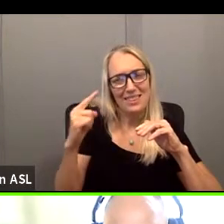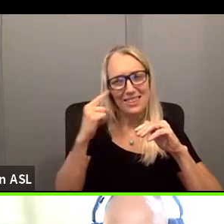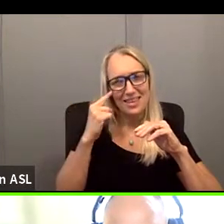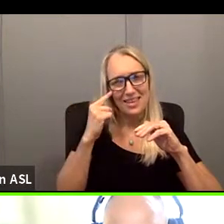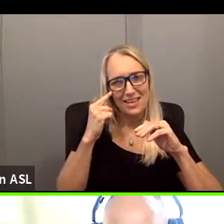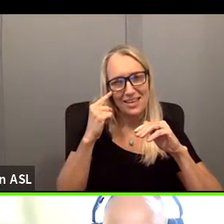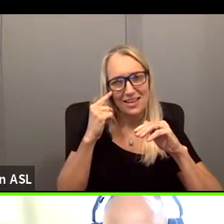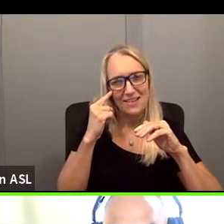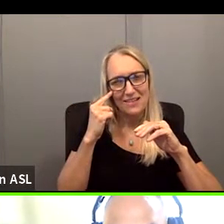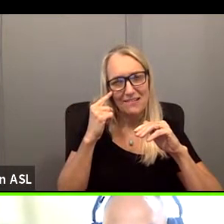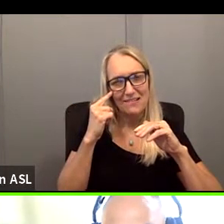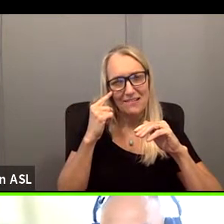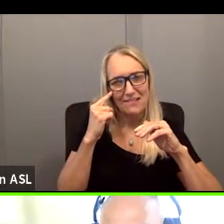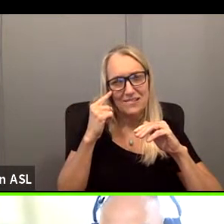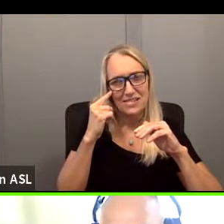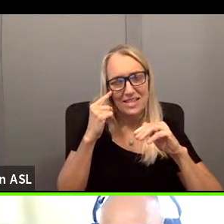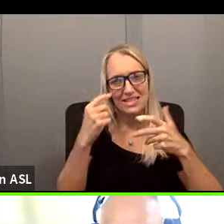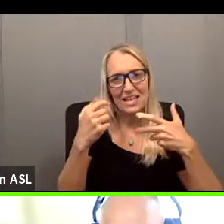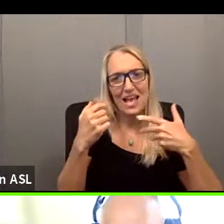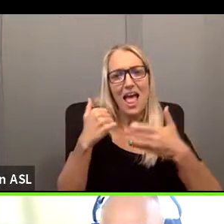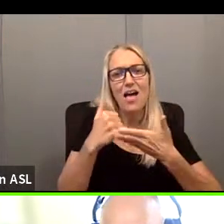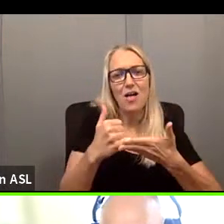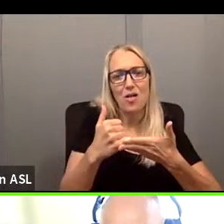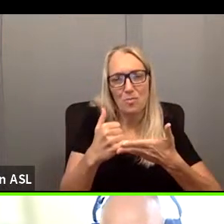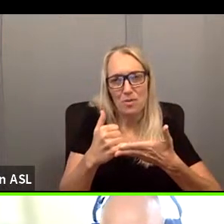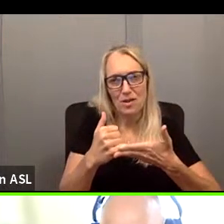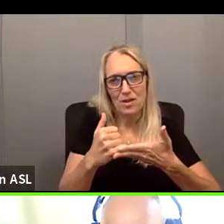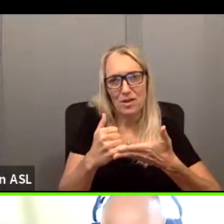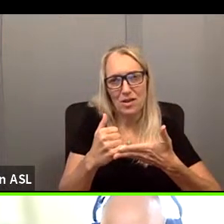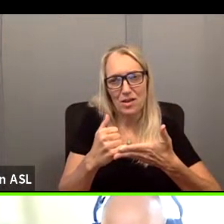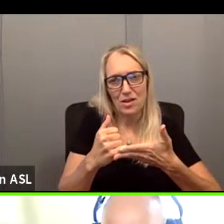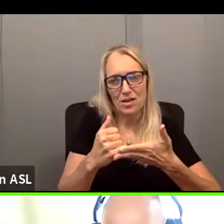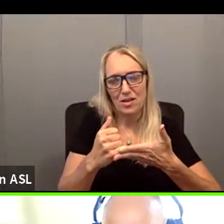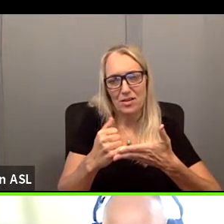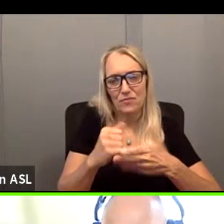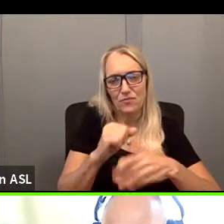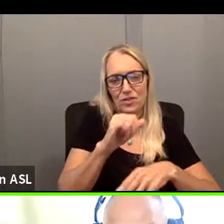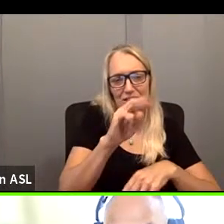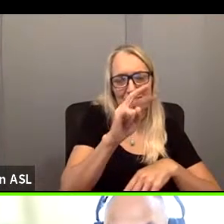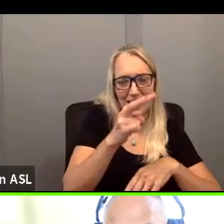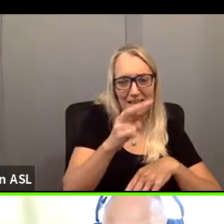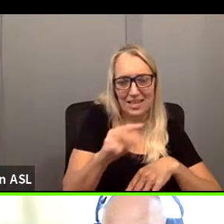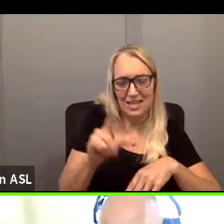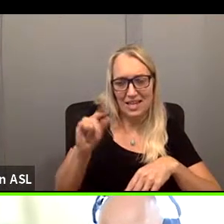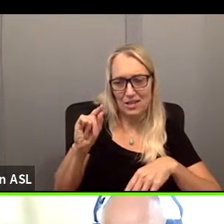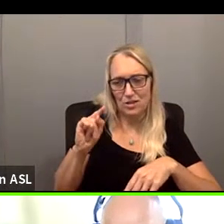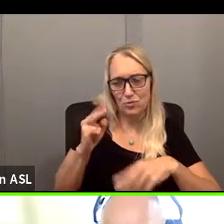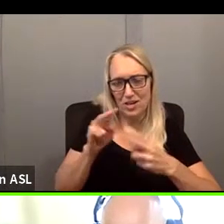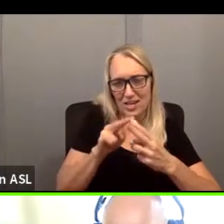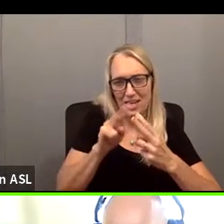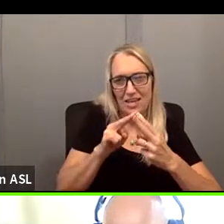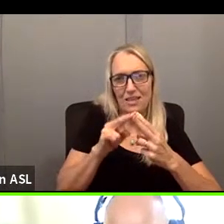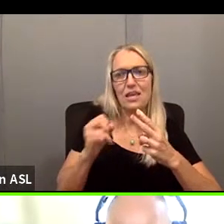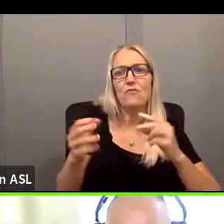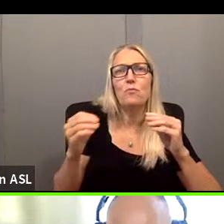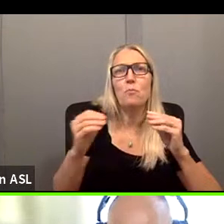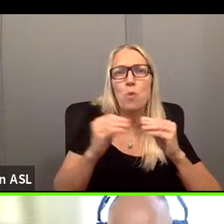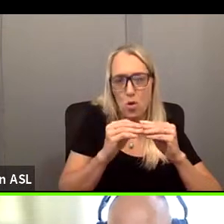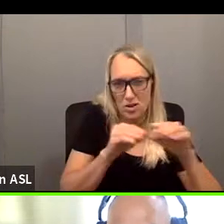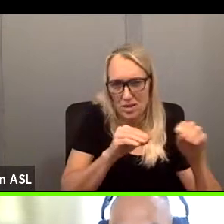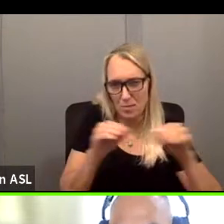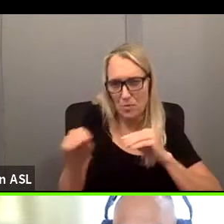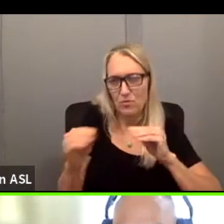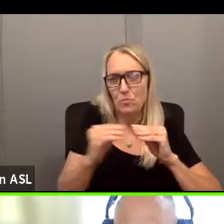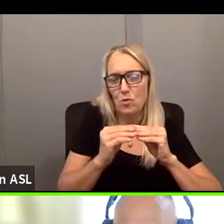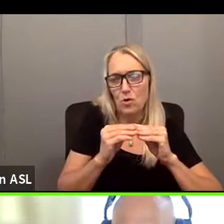be helpful for engagement for people in the 2nd and 20th if more of it was in Thurston. One